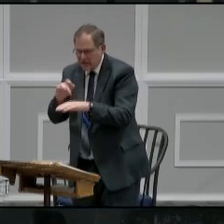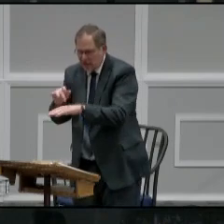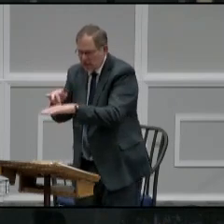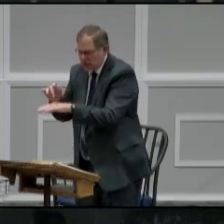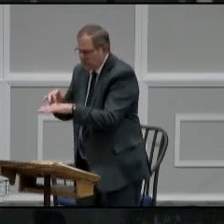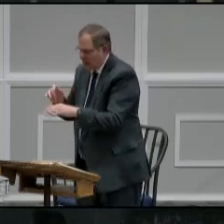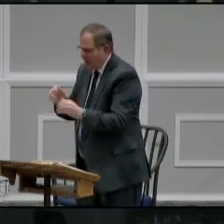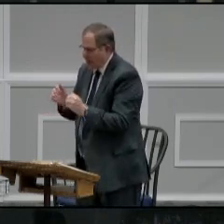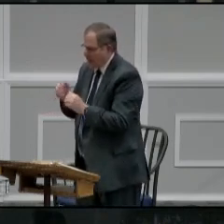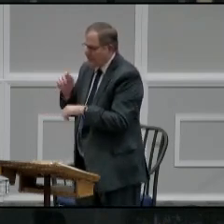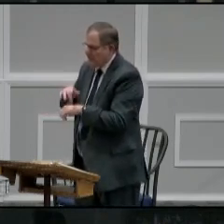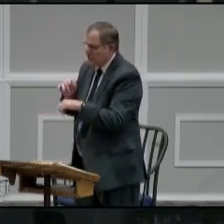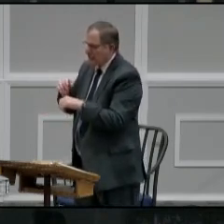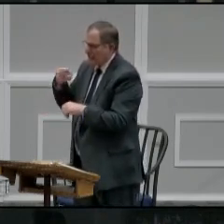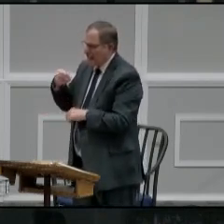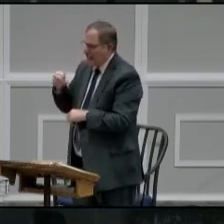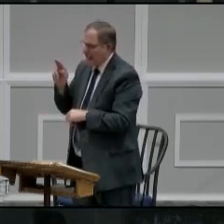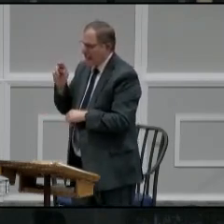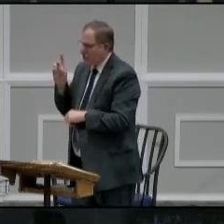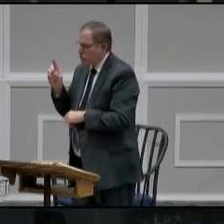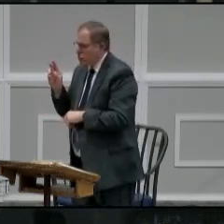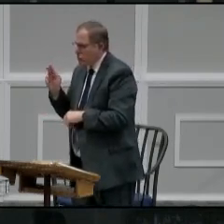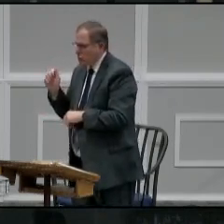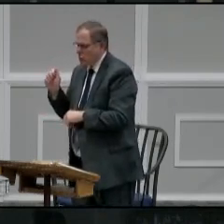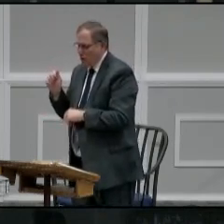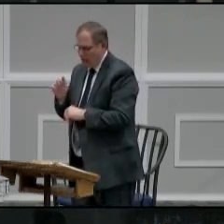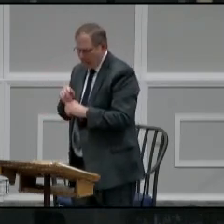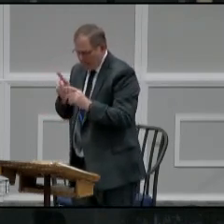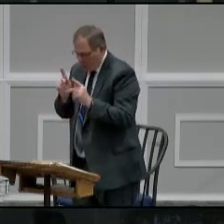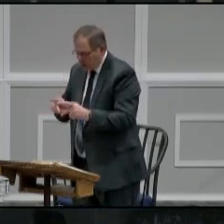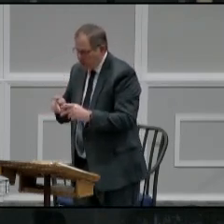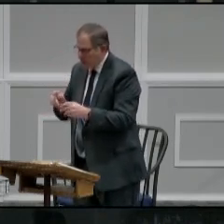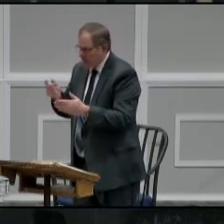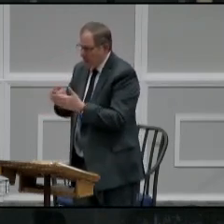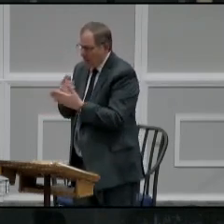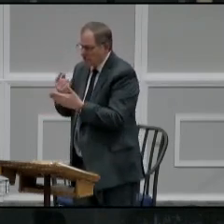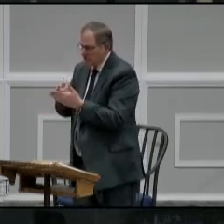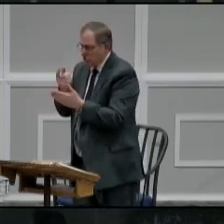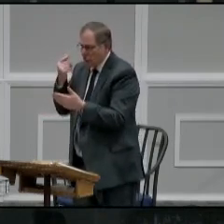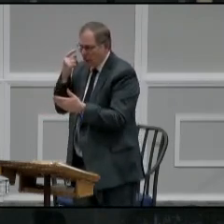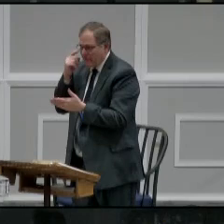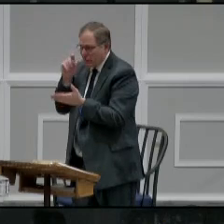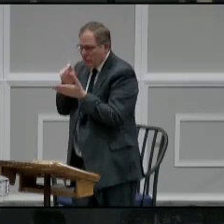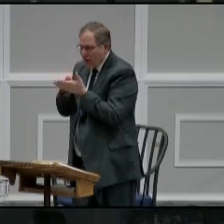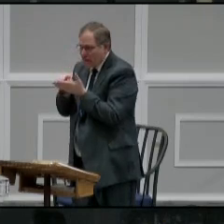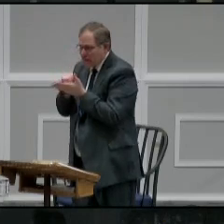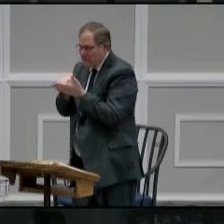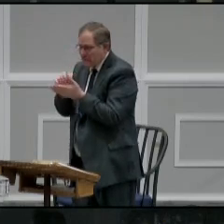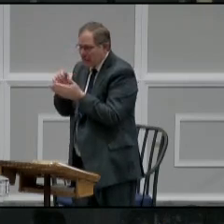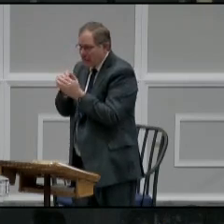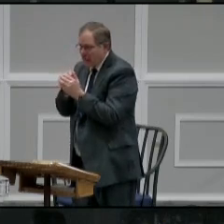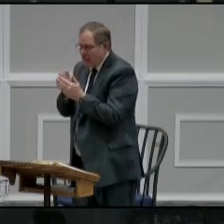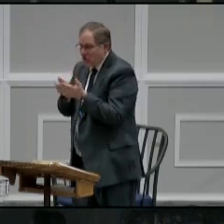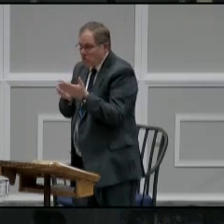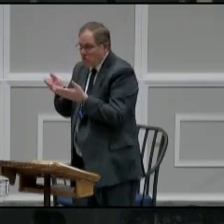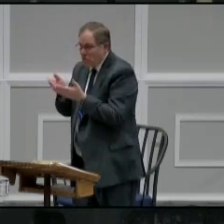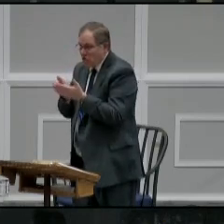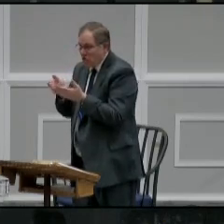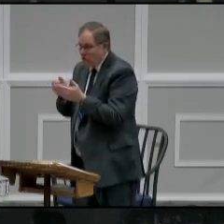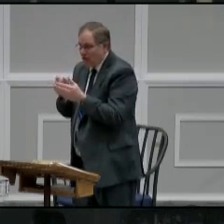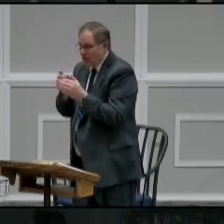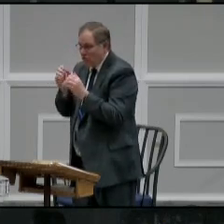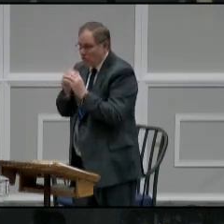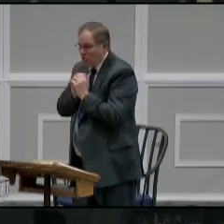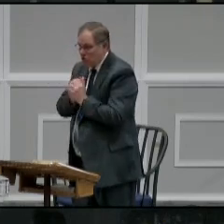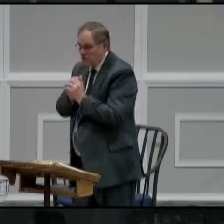a Hindu person with the gospel, it's important that you realize that they serve and they worship a great number of